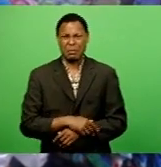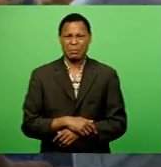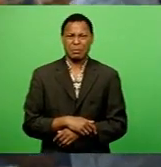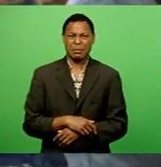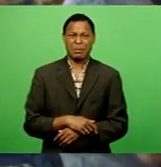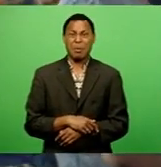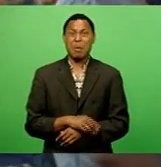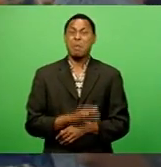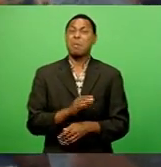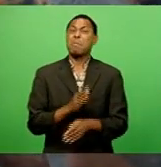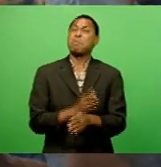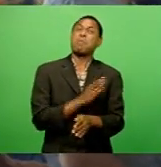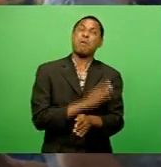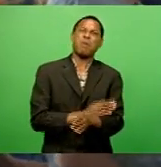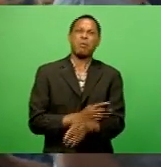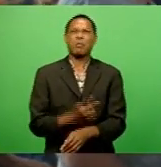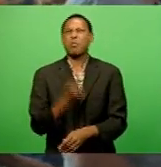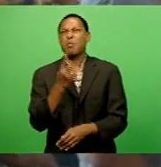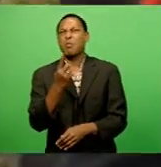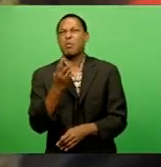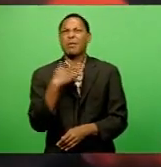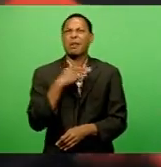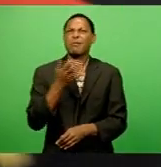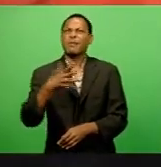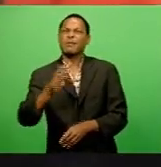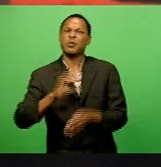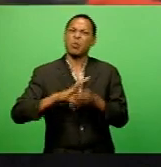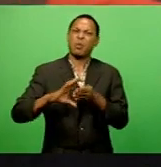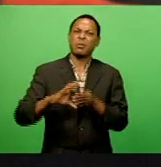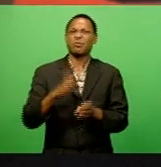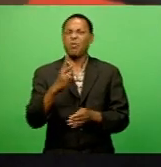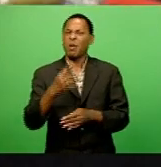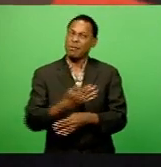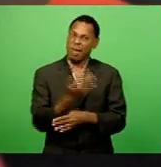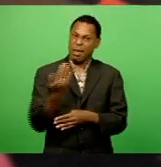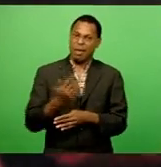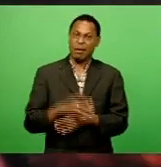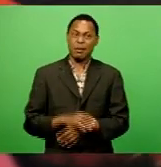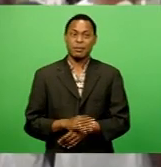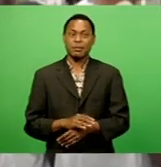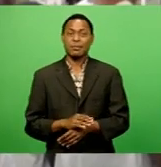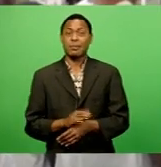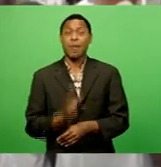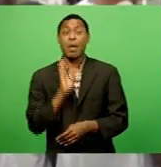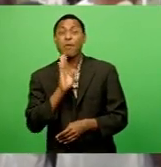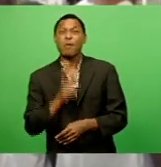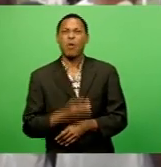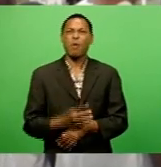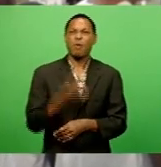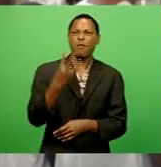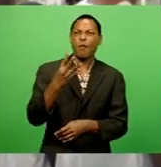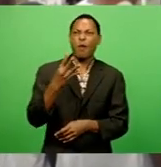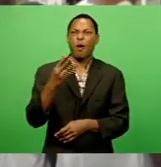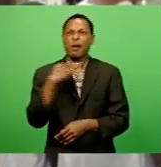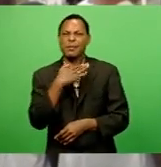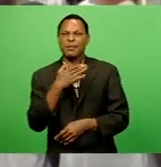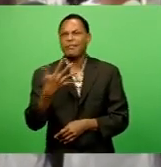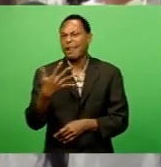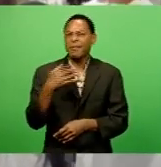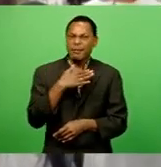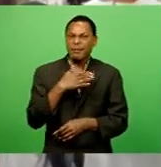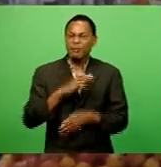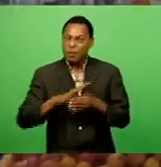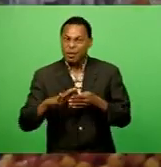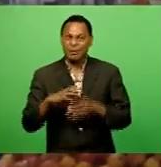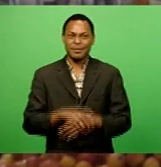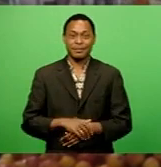busy. 150 day, like that. Before 400, 500, like that. Now, to be able